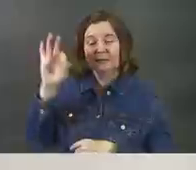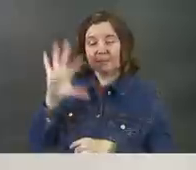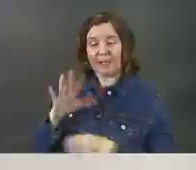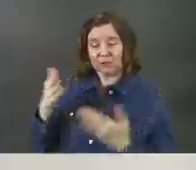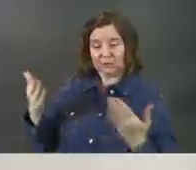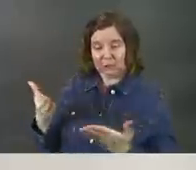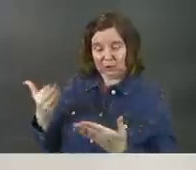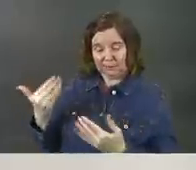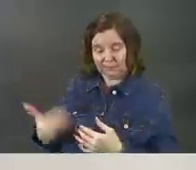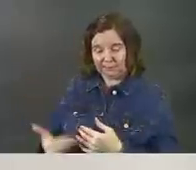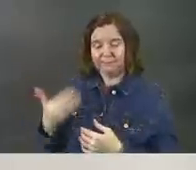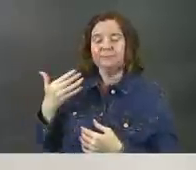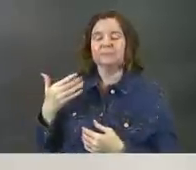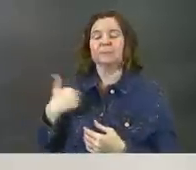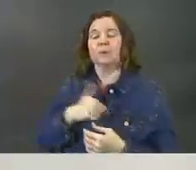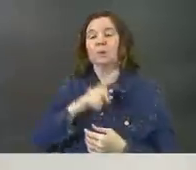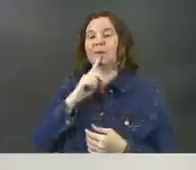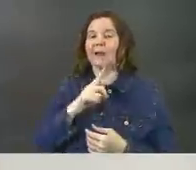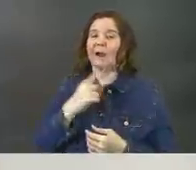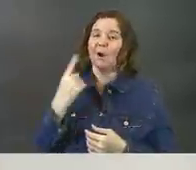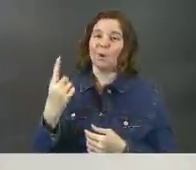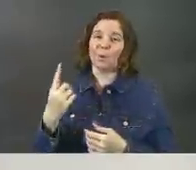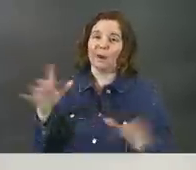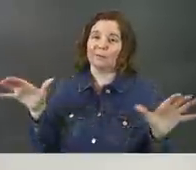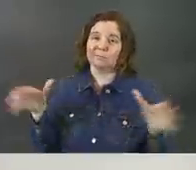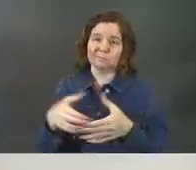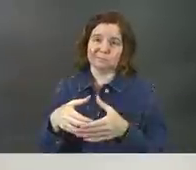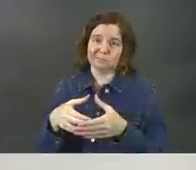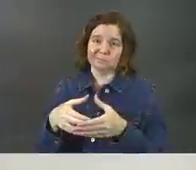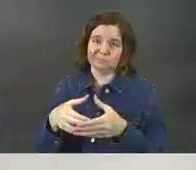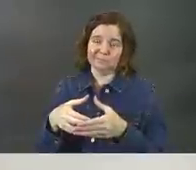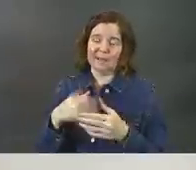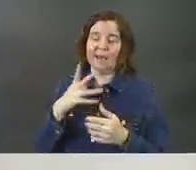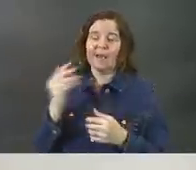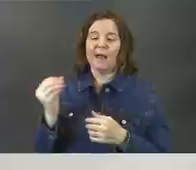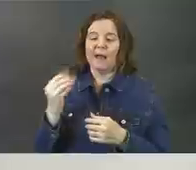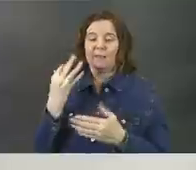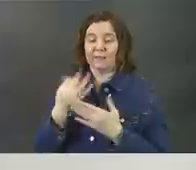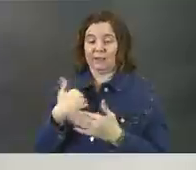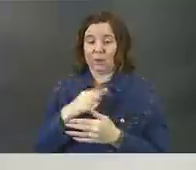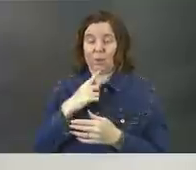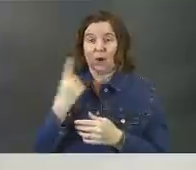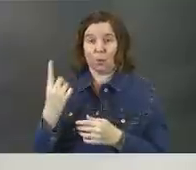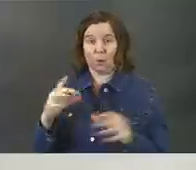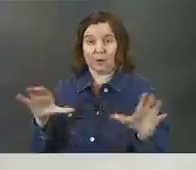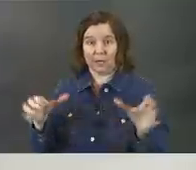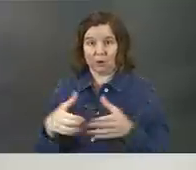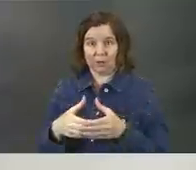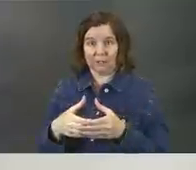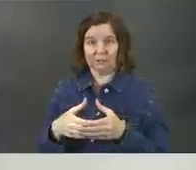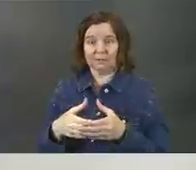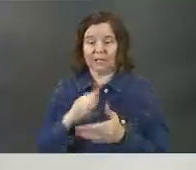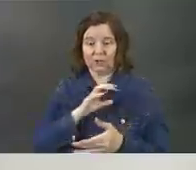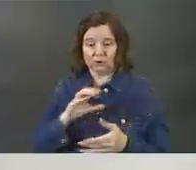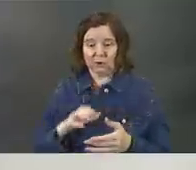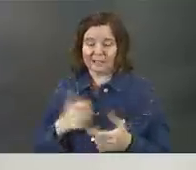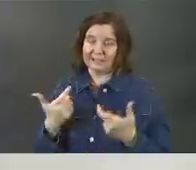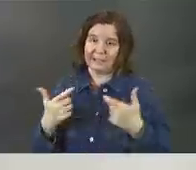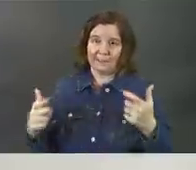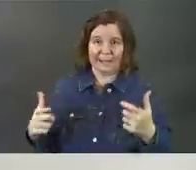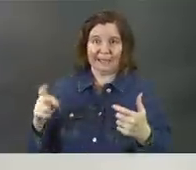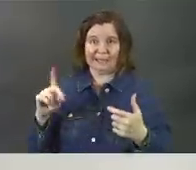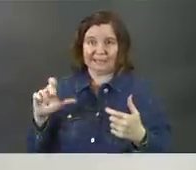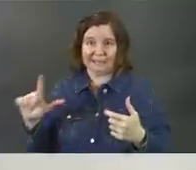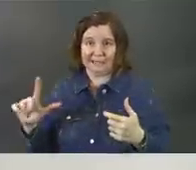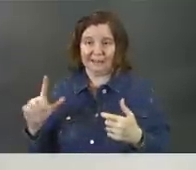pastor here is that we are one congregation. Yeah. And the fact that we are one congregation in Christ is a bigger